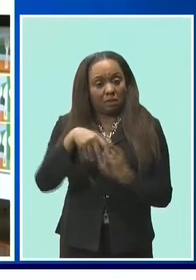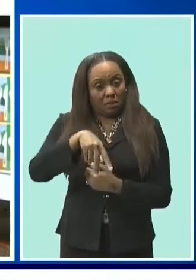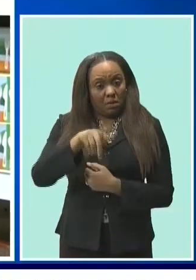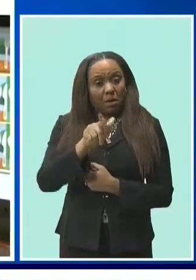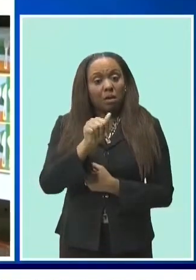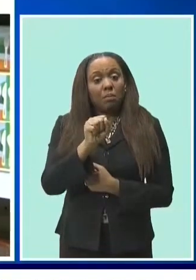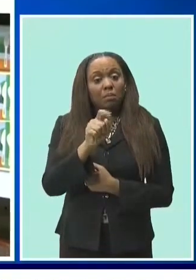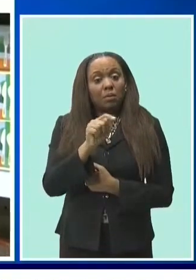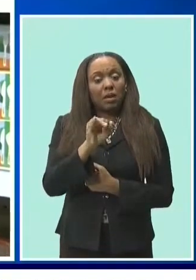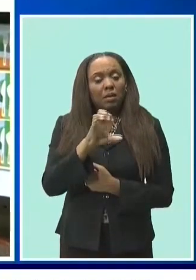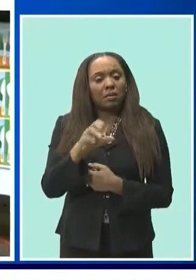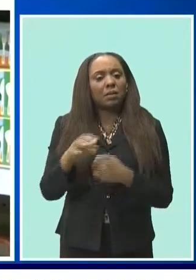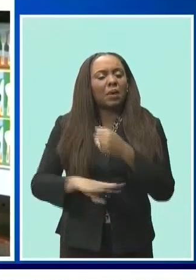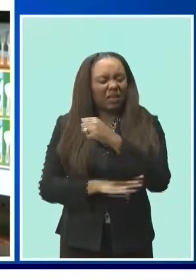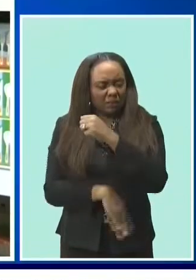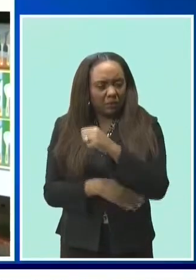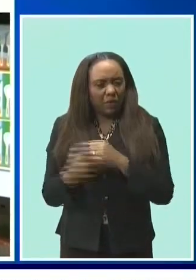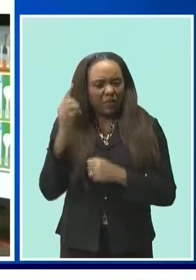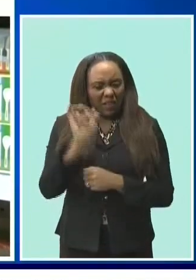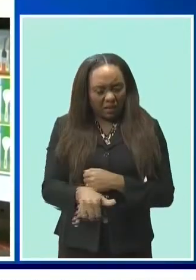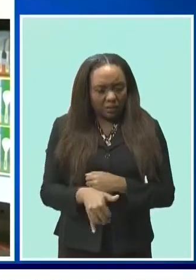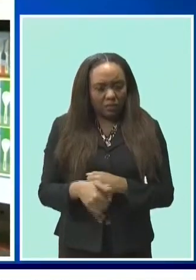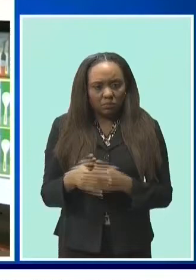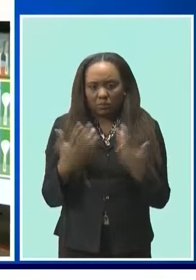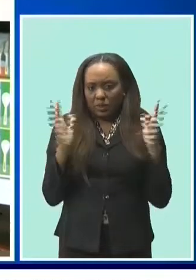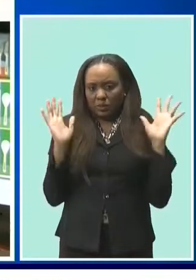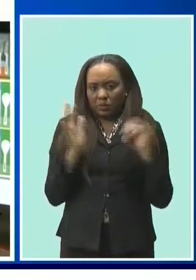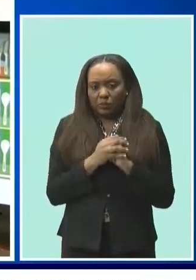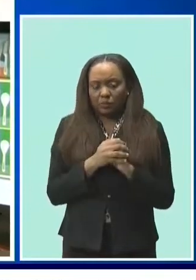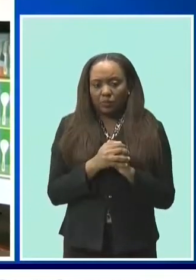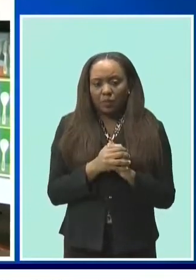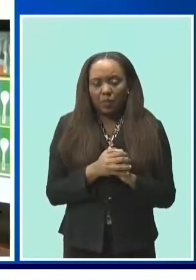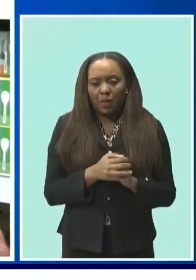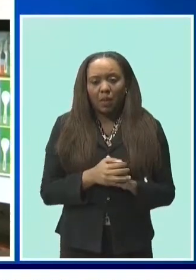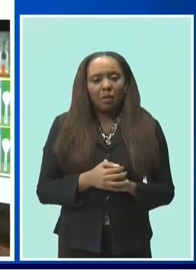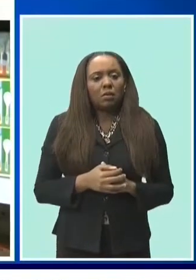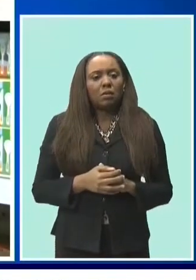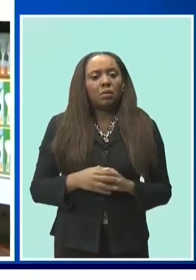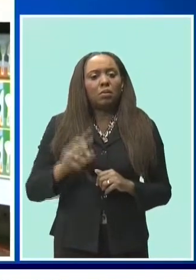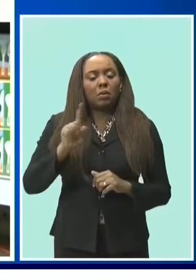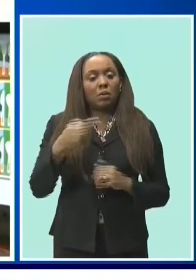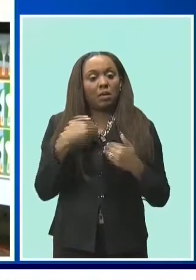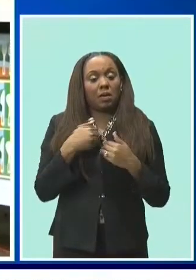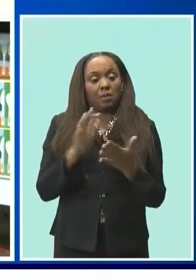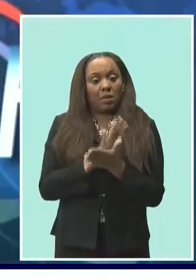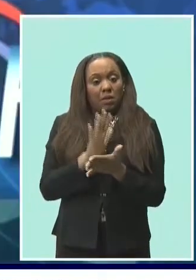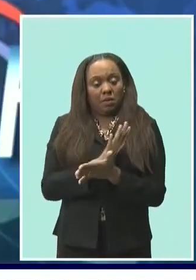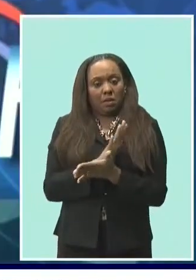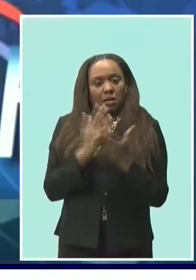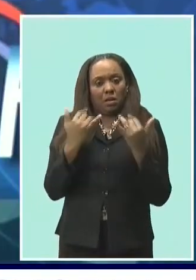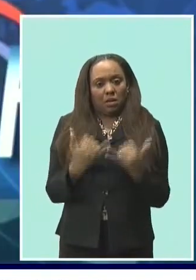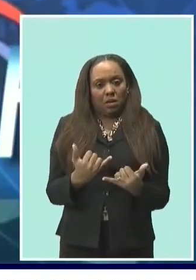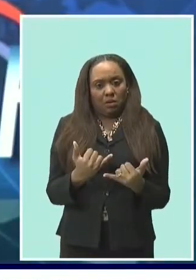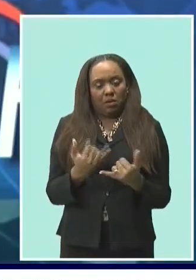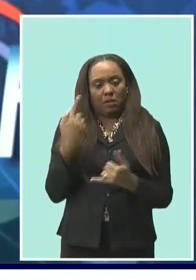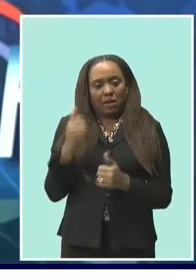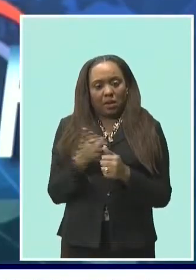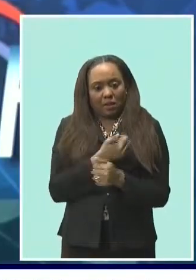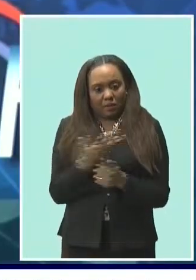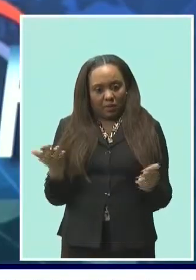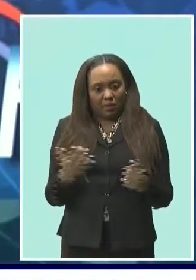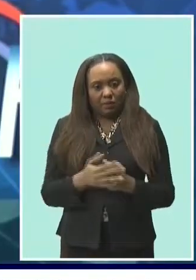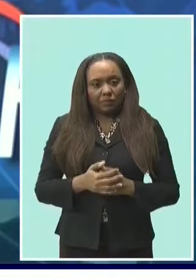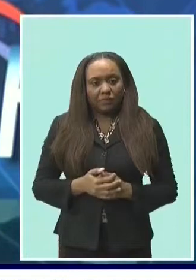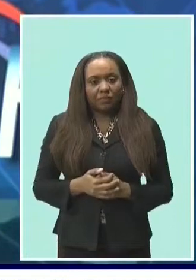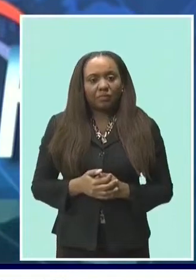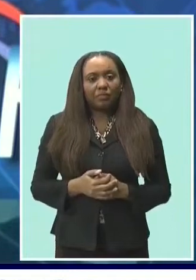finish with the straws. All the plasticware is gone. We only have the paperware now. And with another phase of